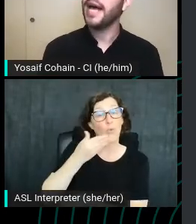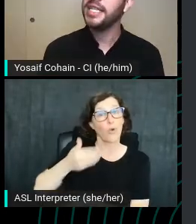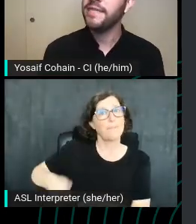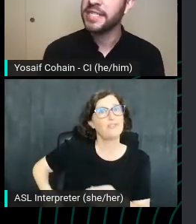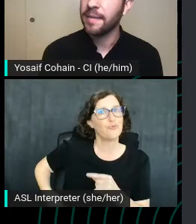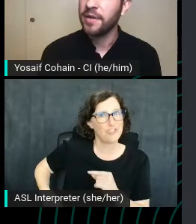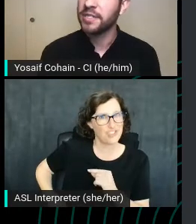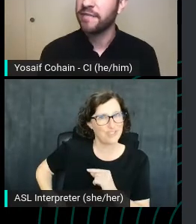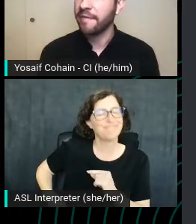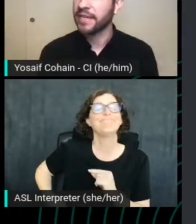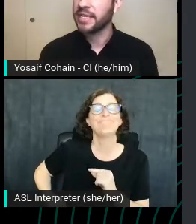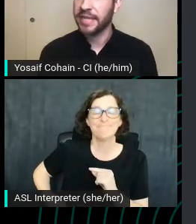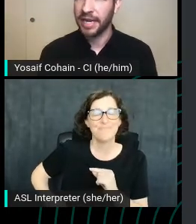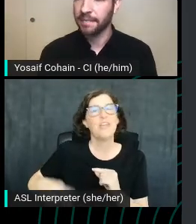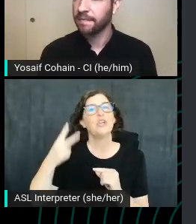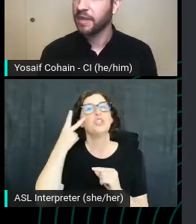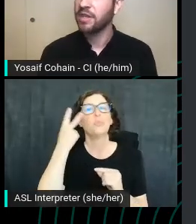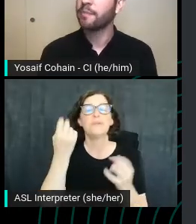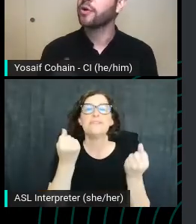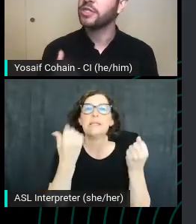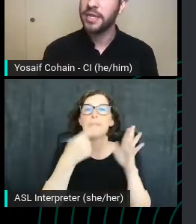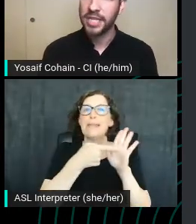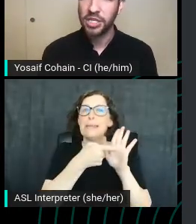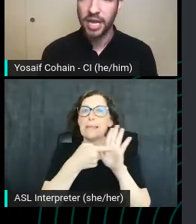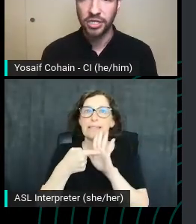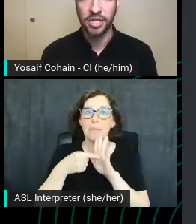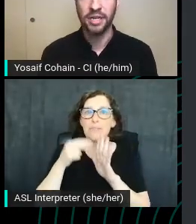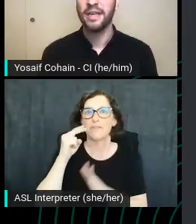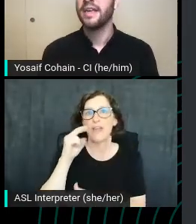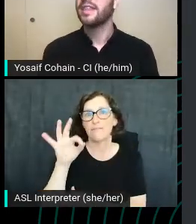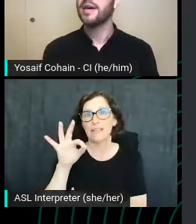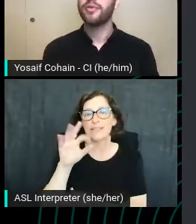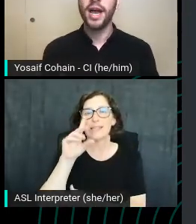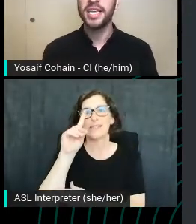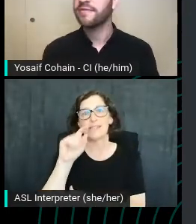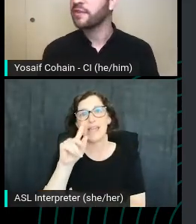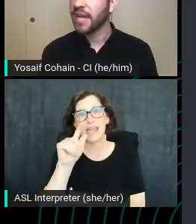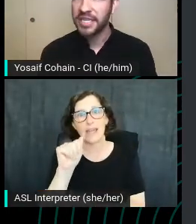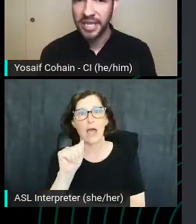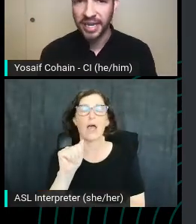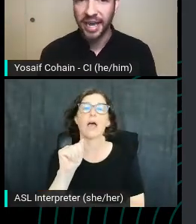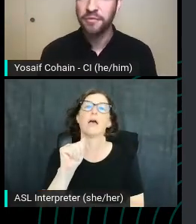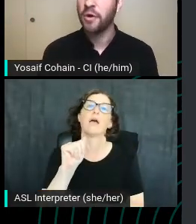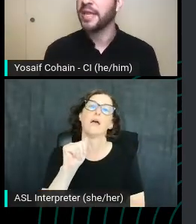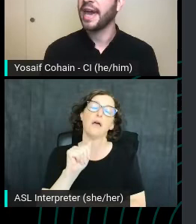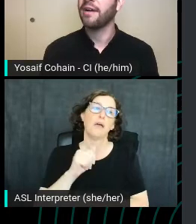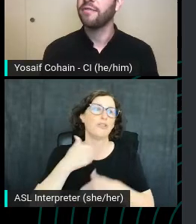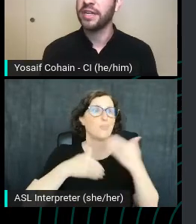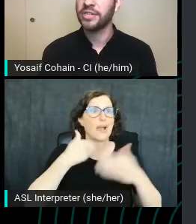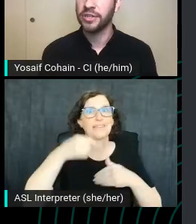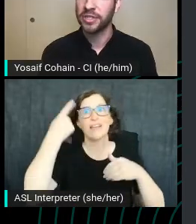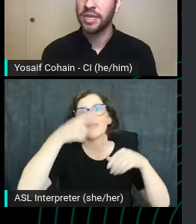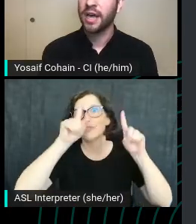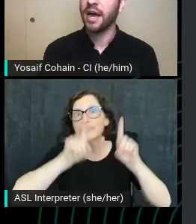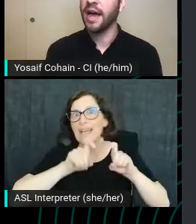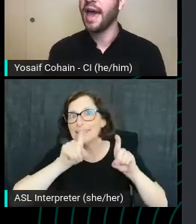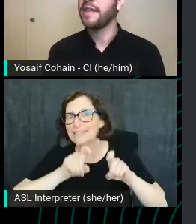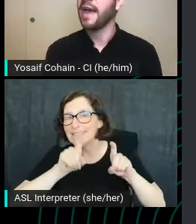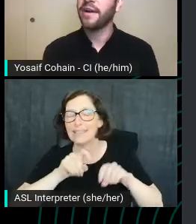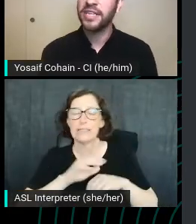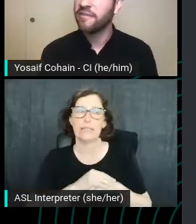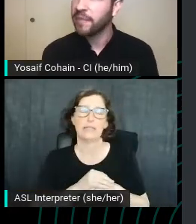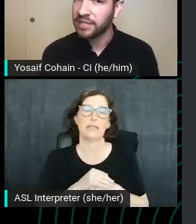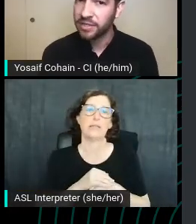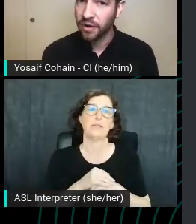we've seen lots of examples of Netflix and data: the personalization engine, the process for testing and rolling out features,